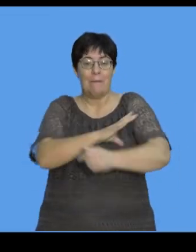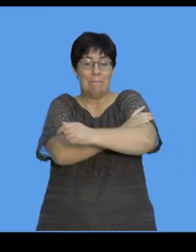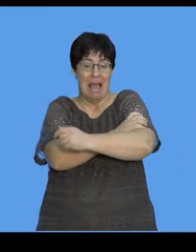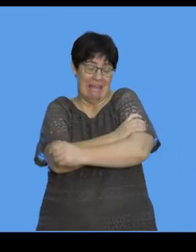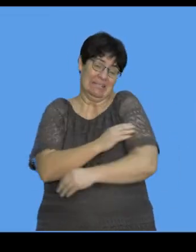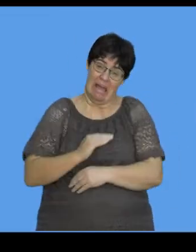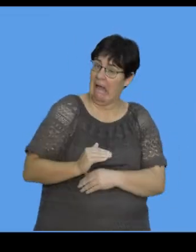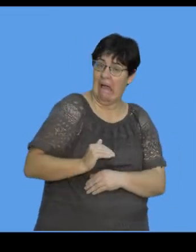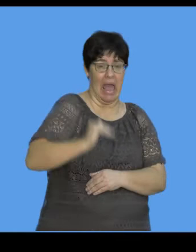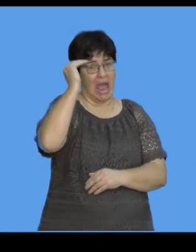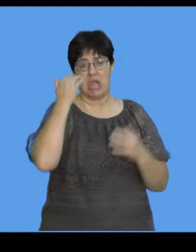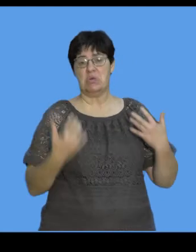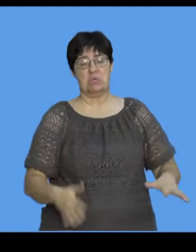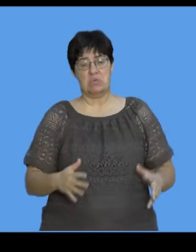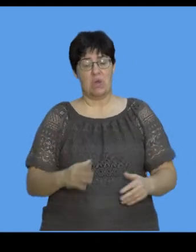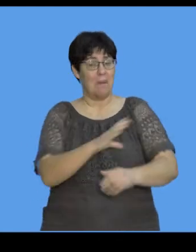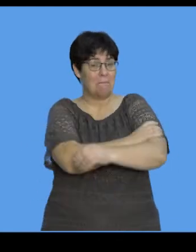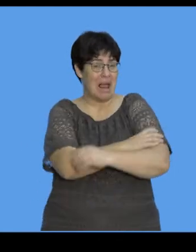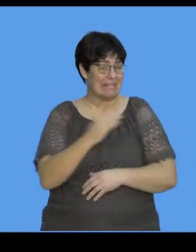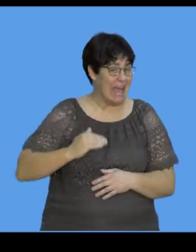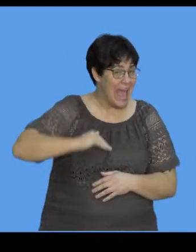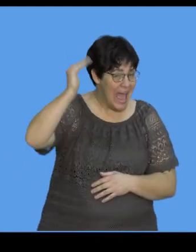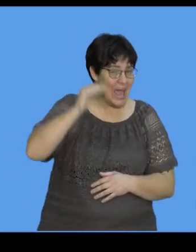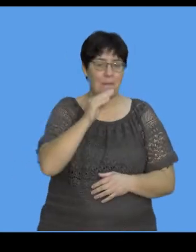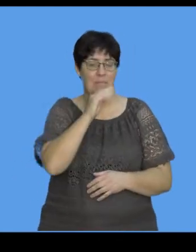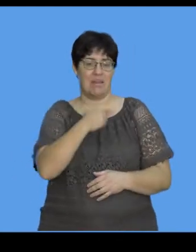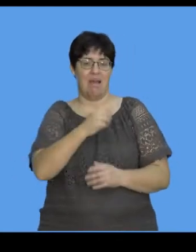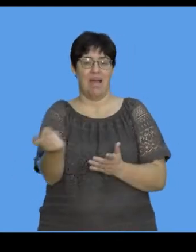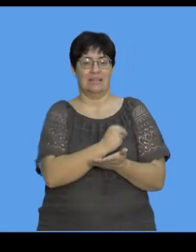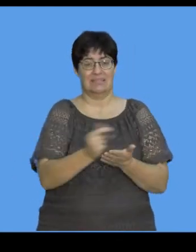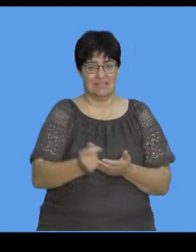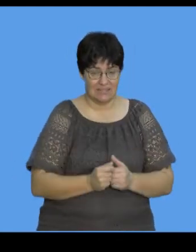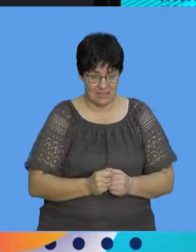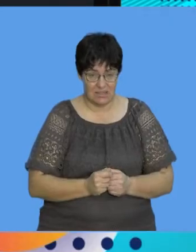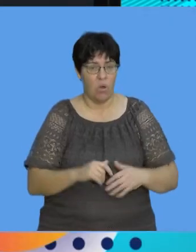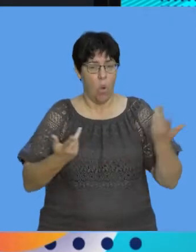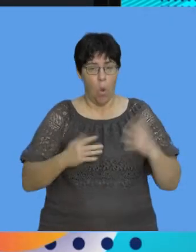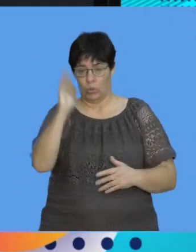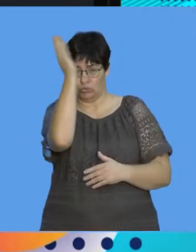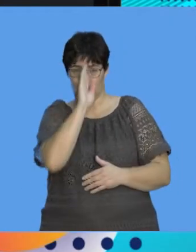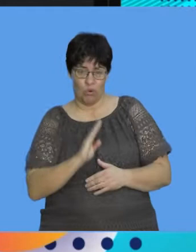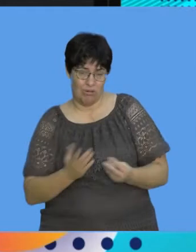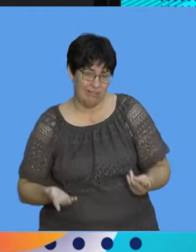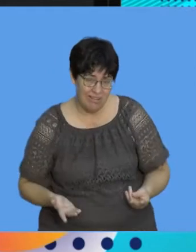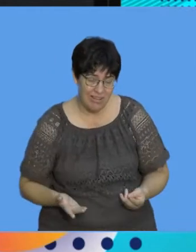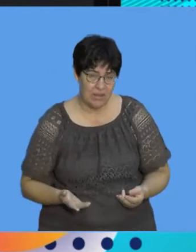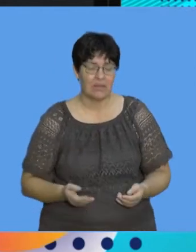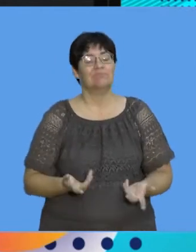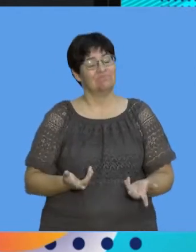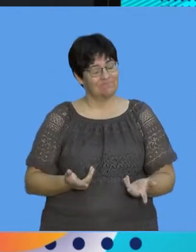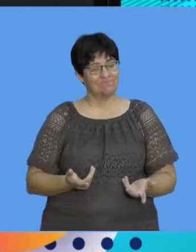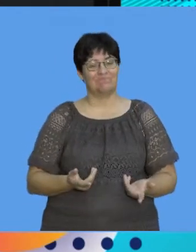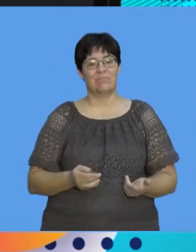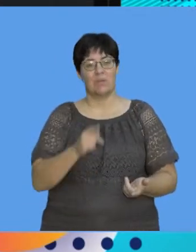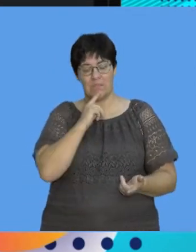high blood pressure. And if you have high blood pressure, that means you could have a heart attack or you could have a stroke, and that means